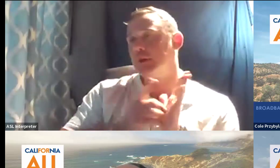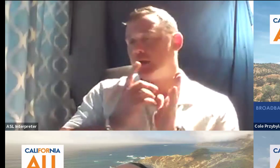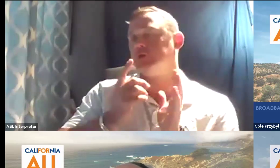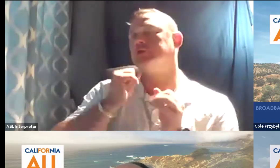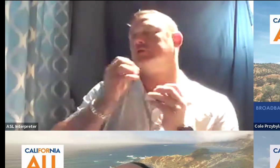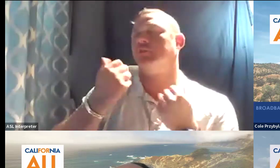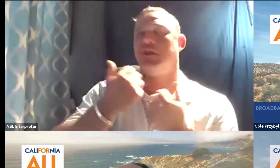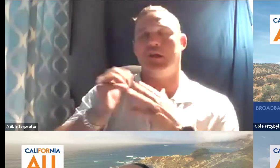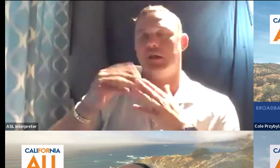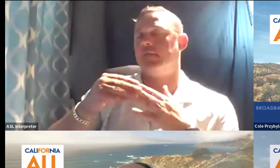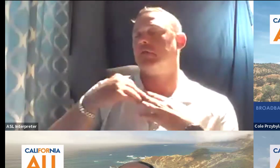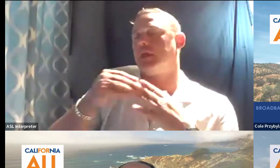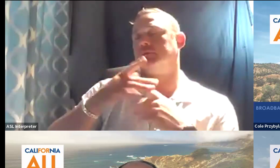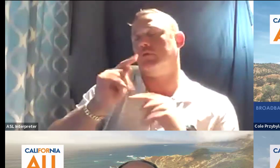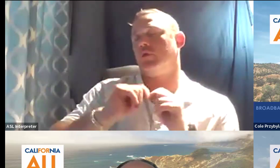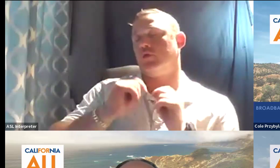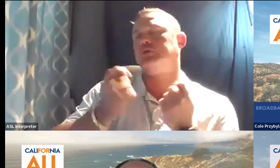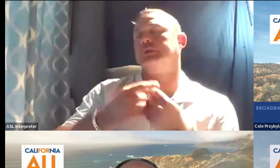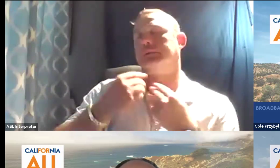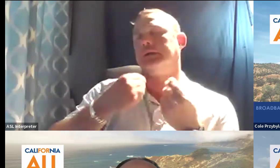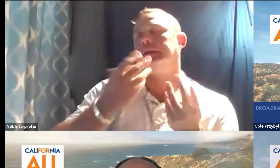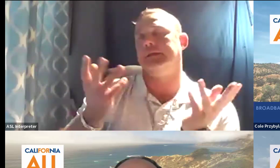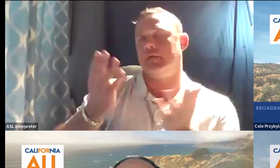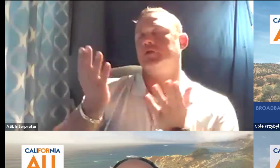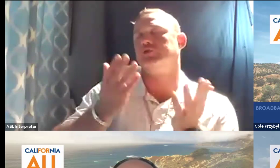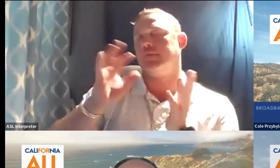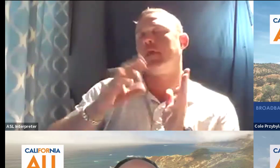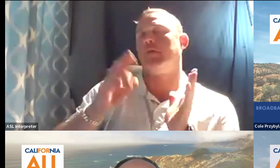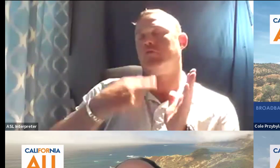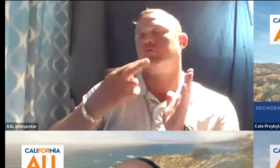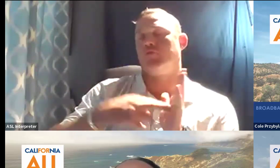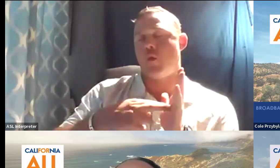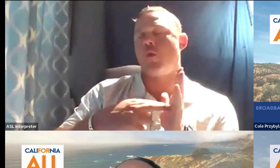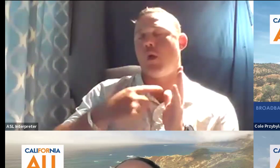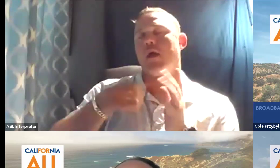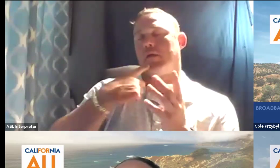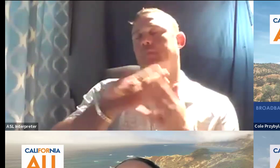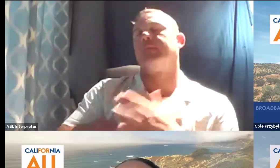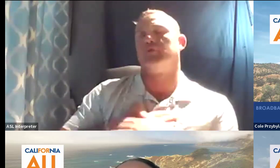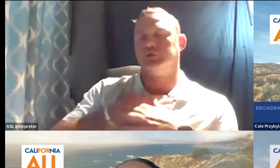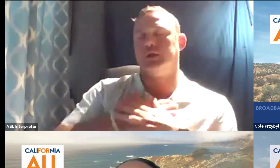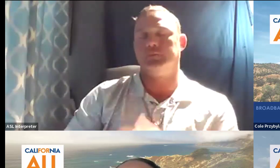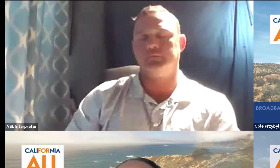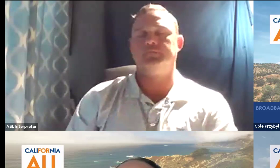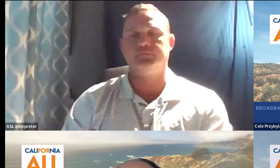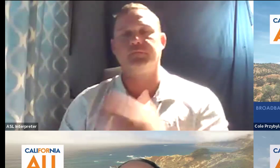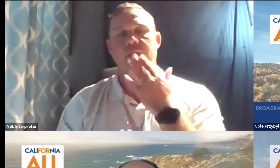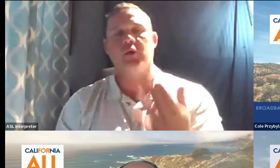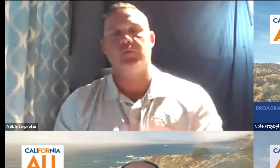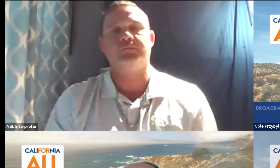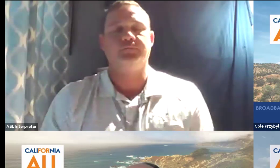any flexibility that you and your team can give to those that need to serve in that role, I think would be greatly appreciated. Thank you so